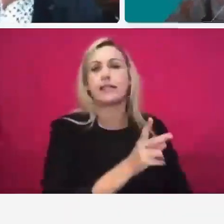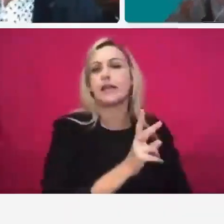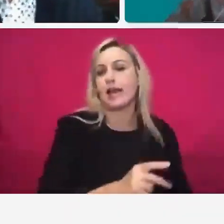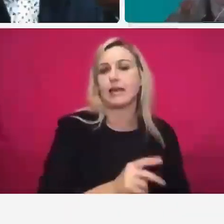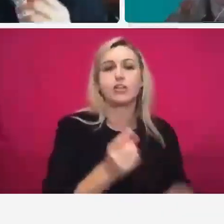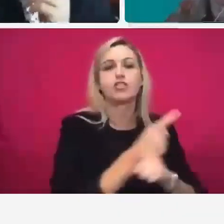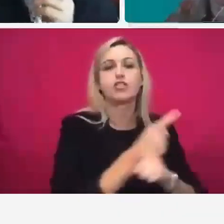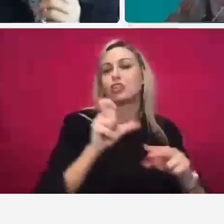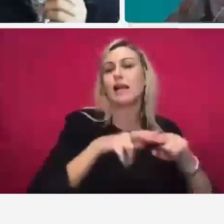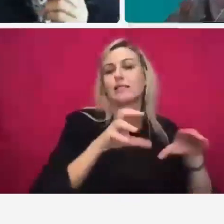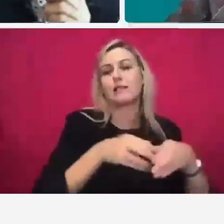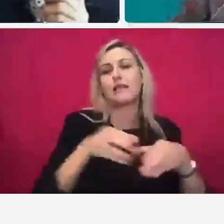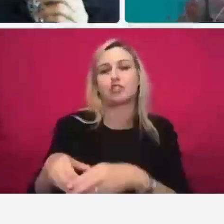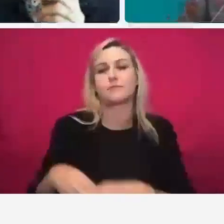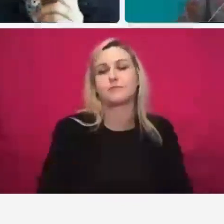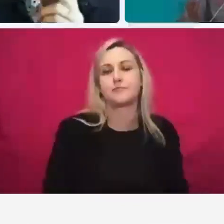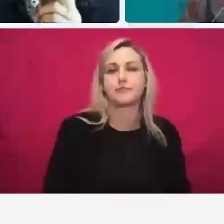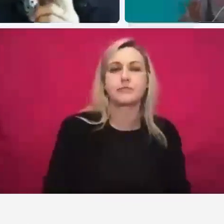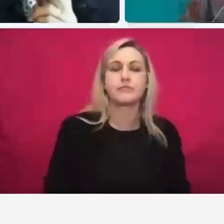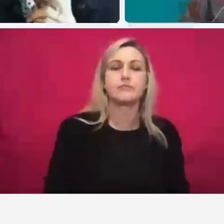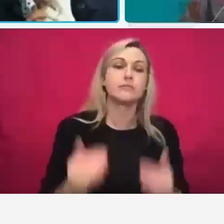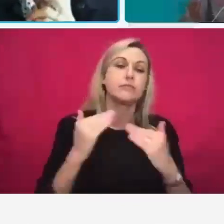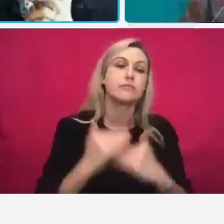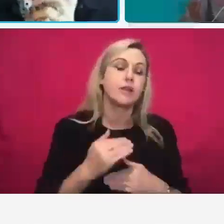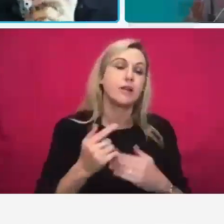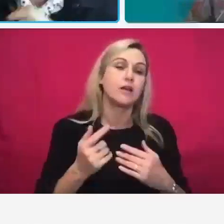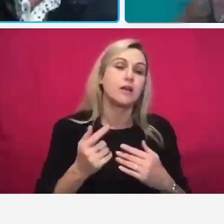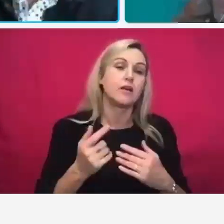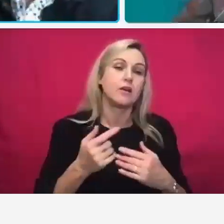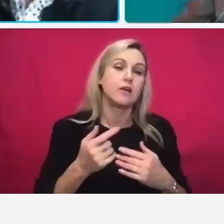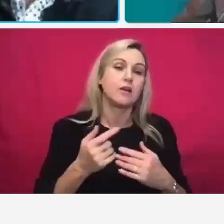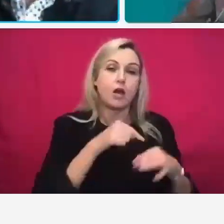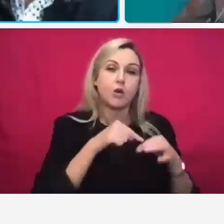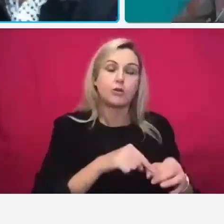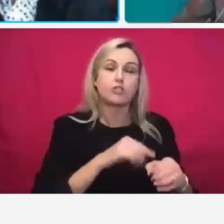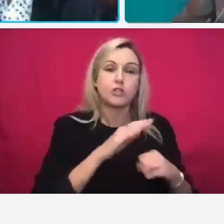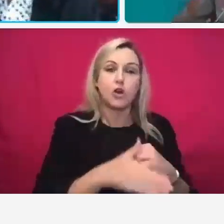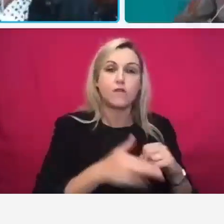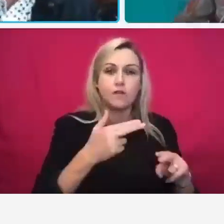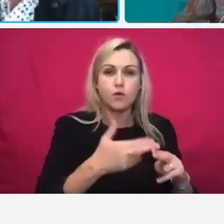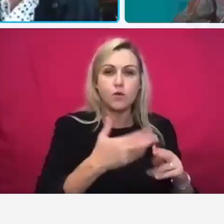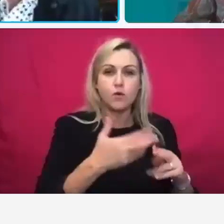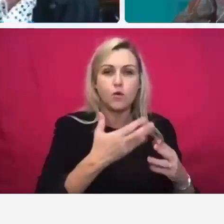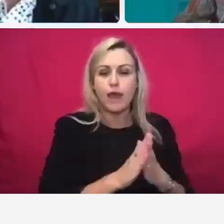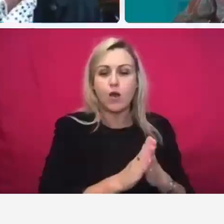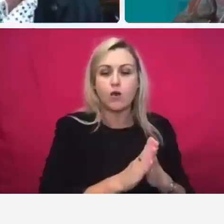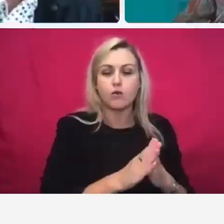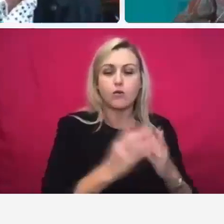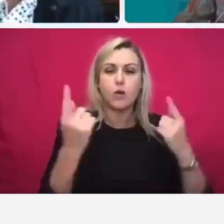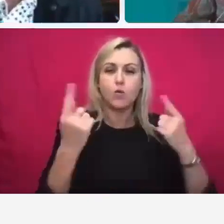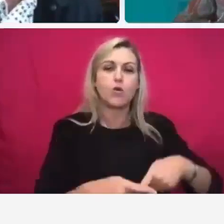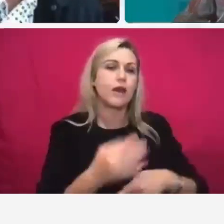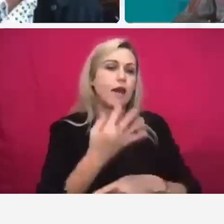Thanks. Zoe asked, will information be provided on how the price for one NWOW is determined?